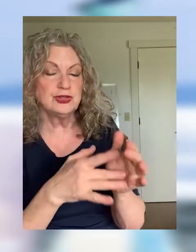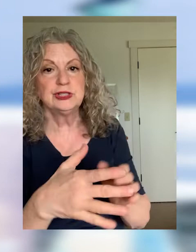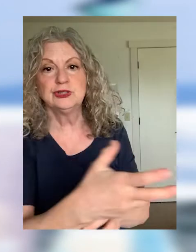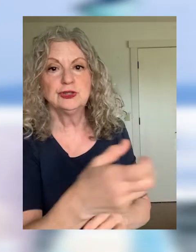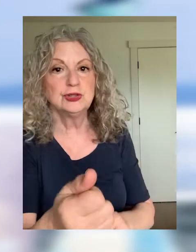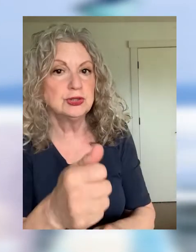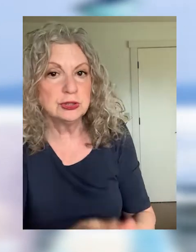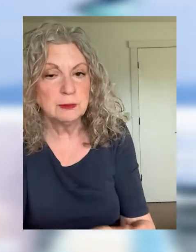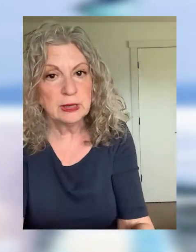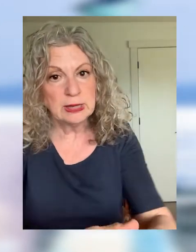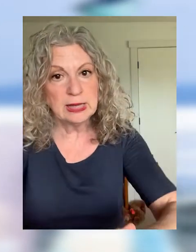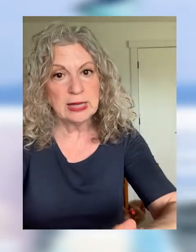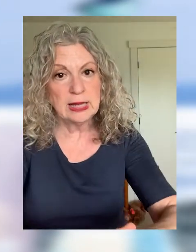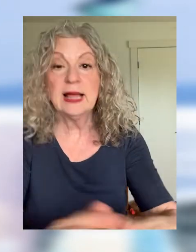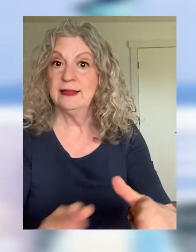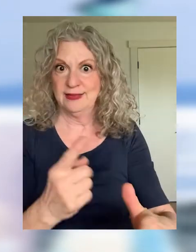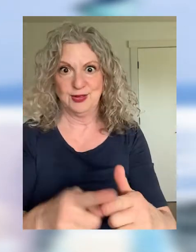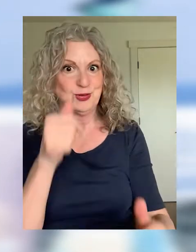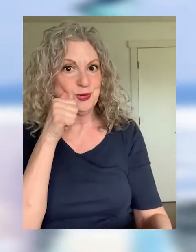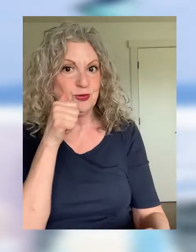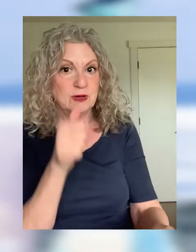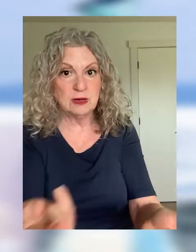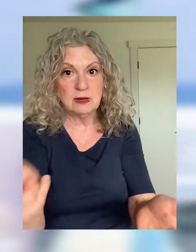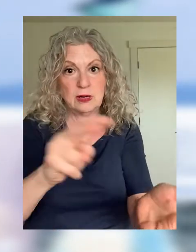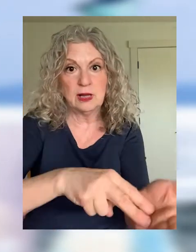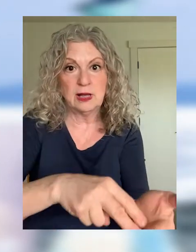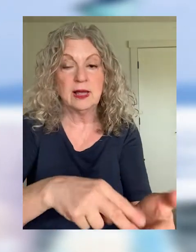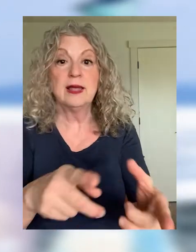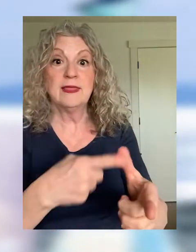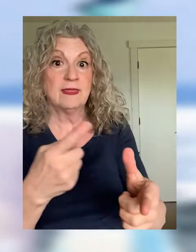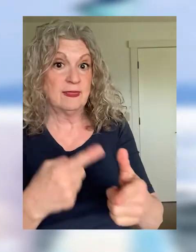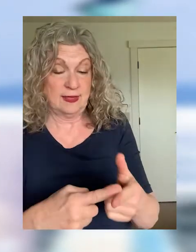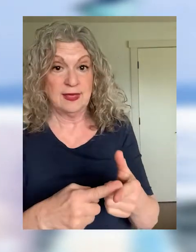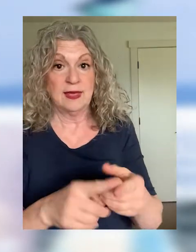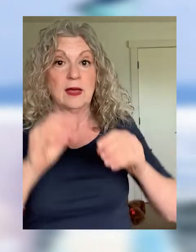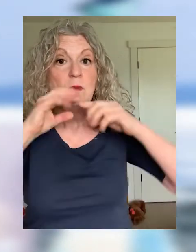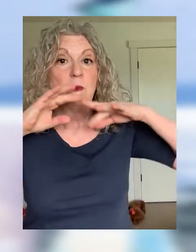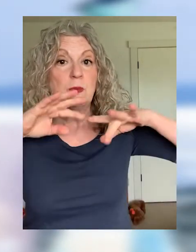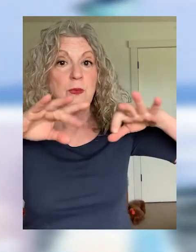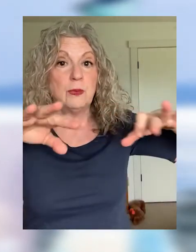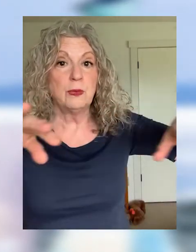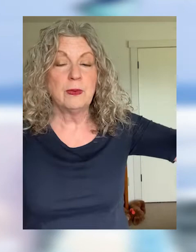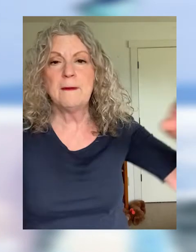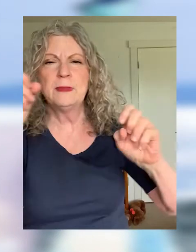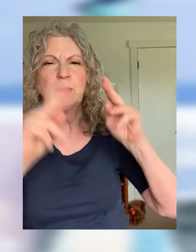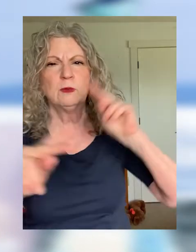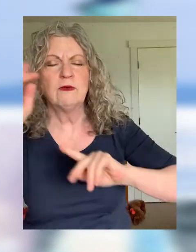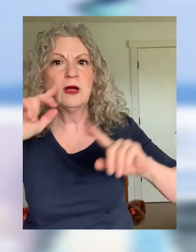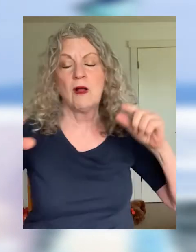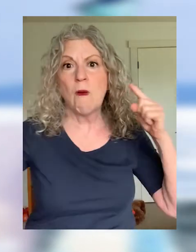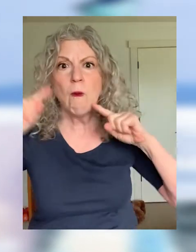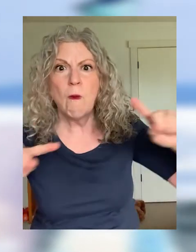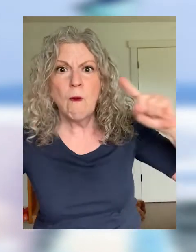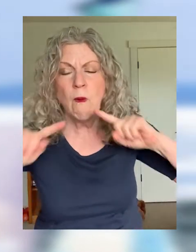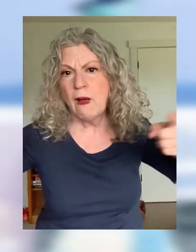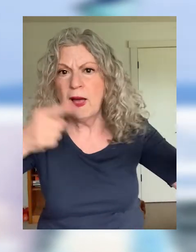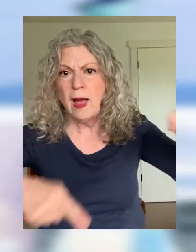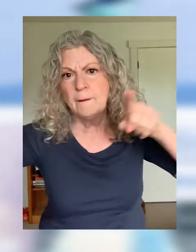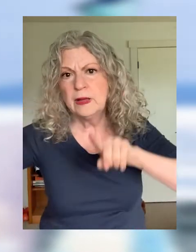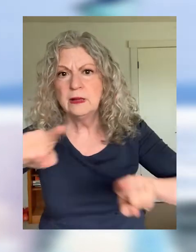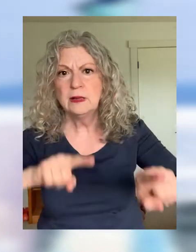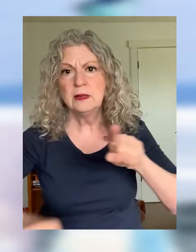her by the hand, and the girl got up. And the report of this spread throughout that district.